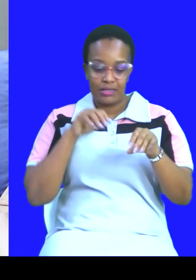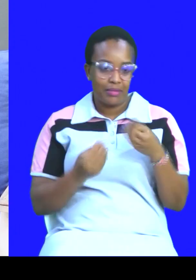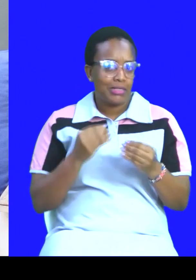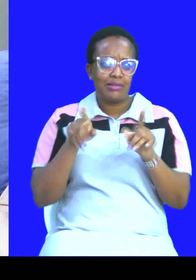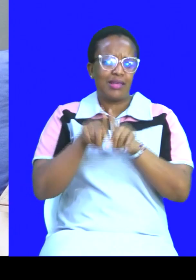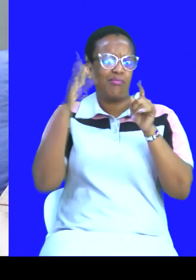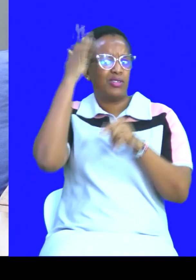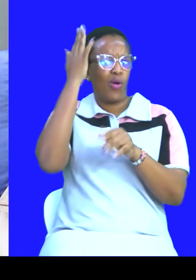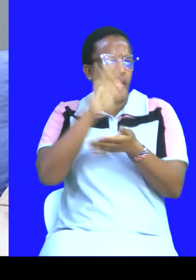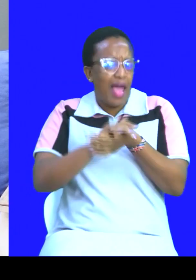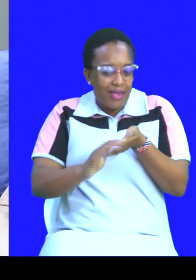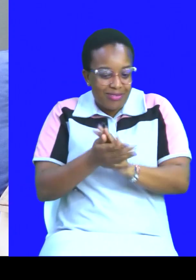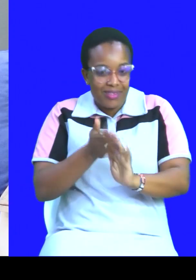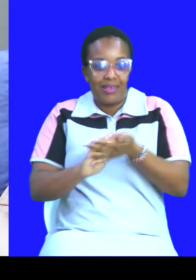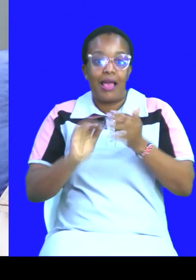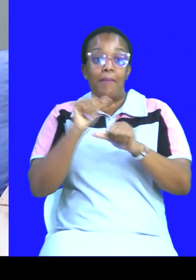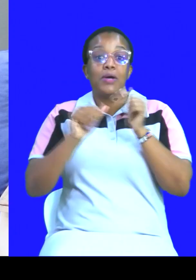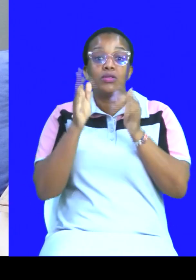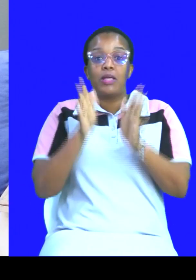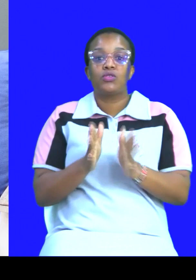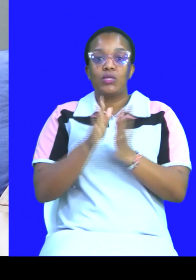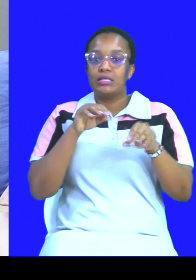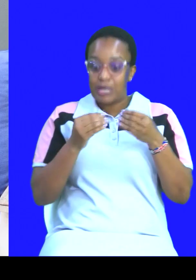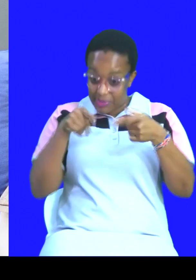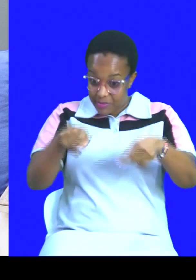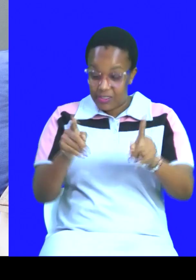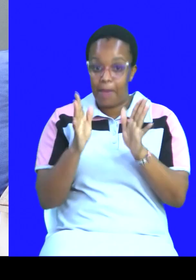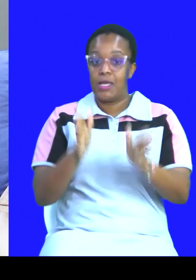about disability, yet they are persons with disabilities. So